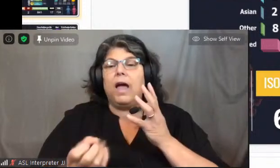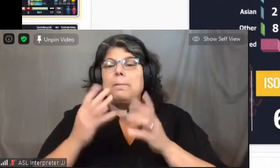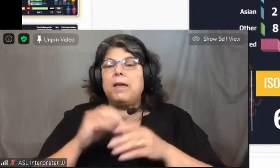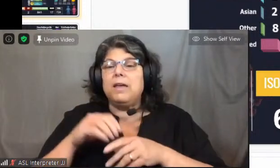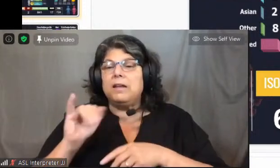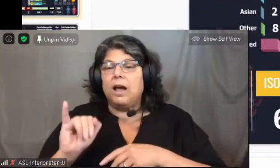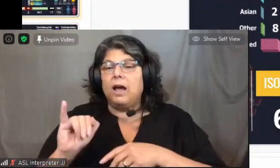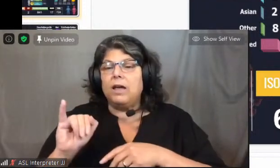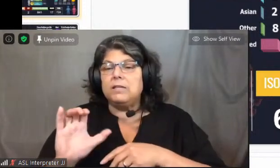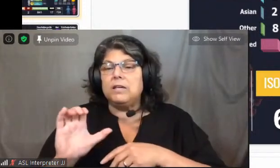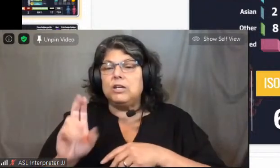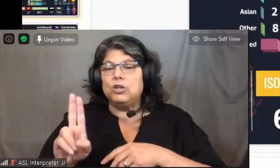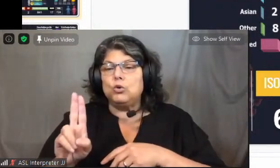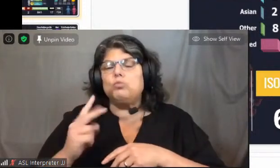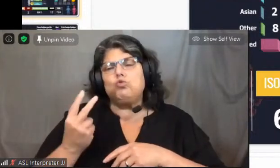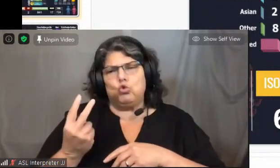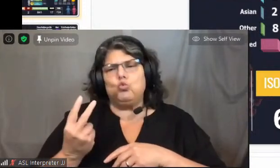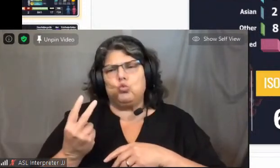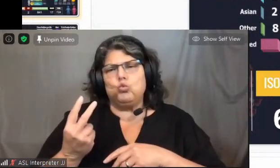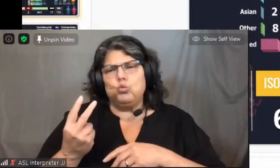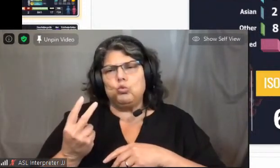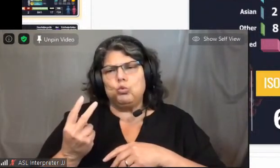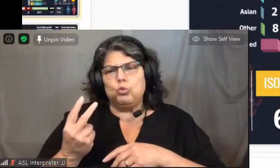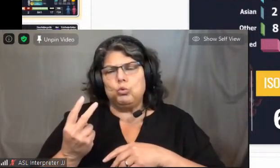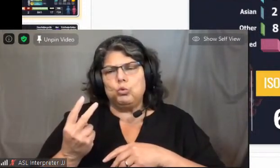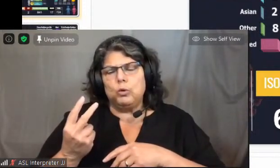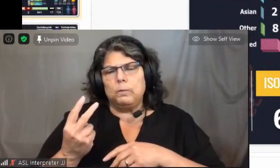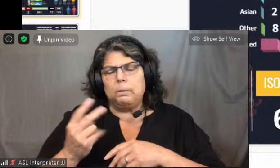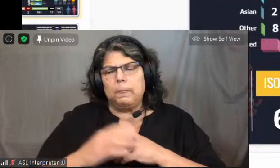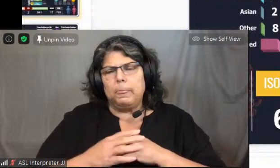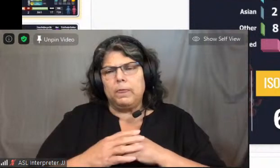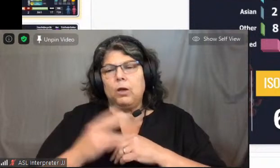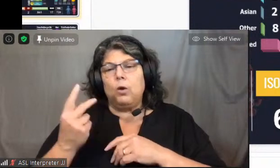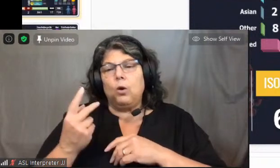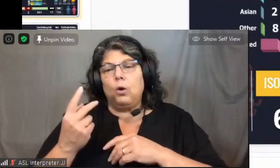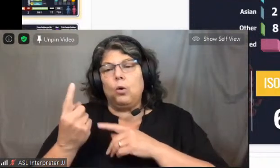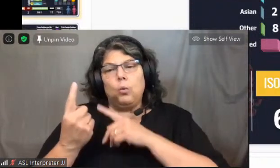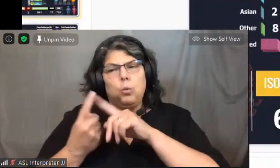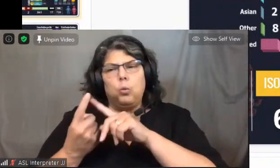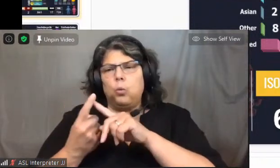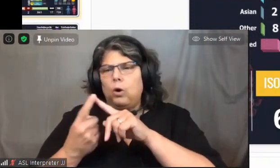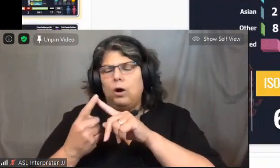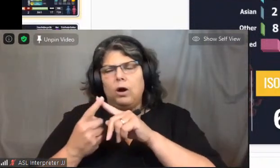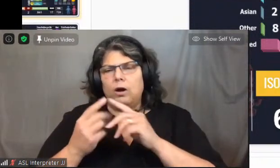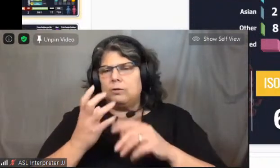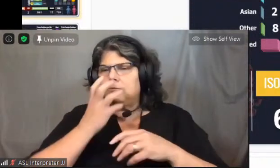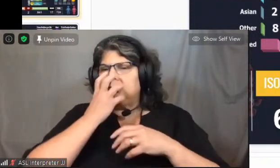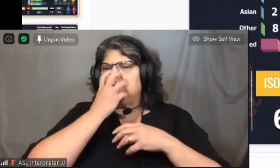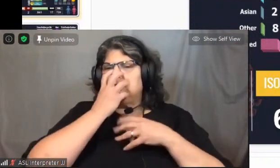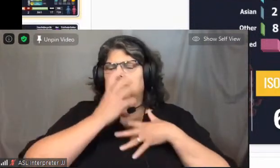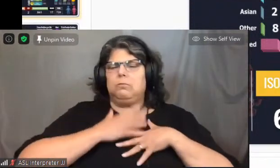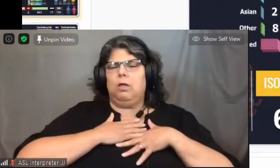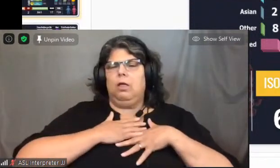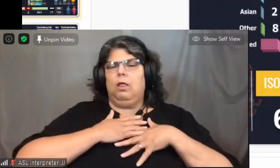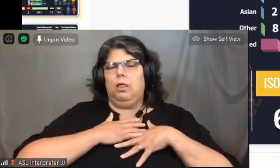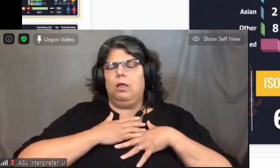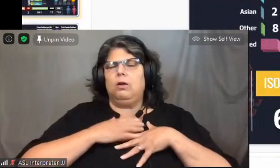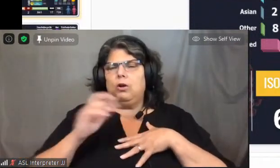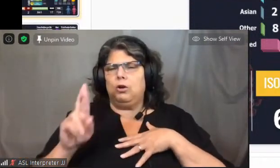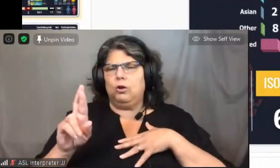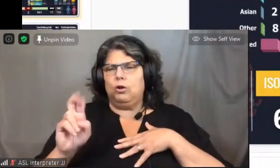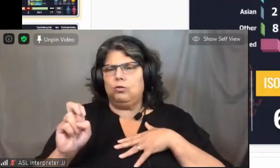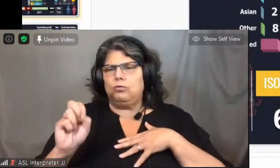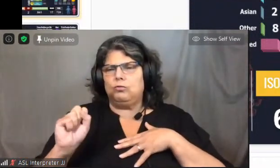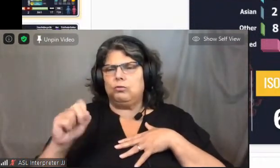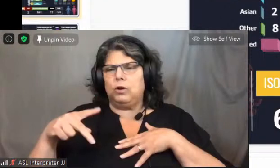2 people at this time at our last call. One of those has been very long on a respirator in San Francisco, but we do have a